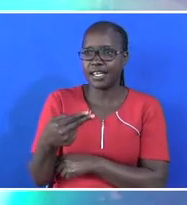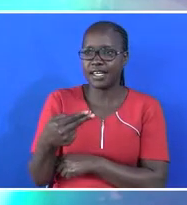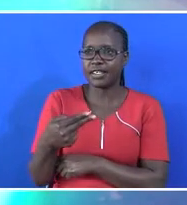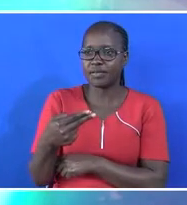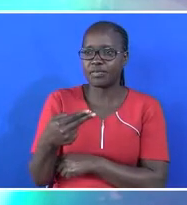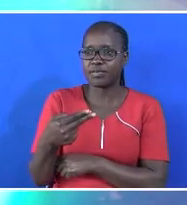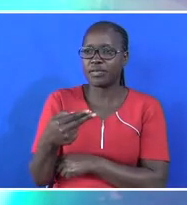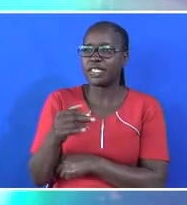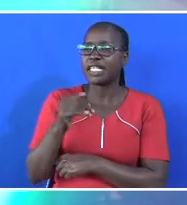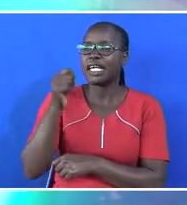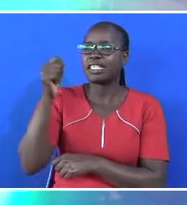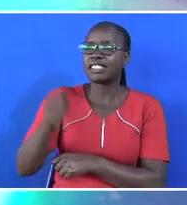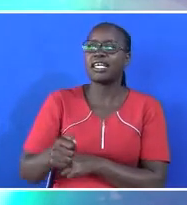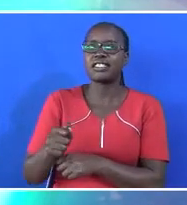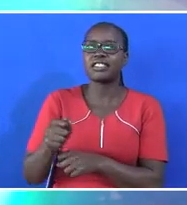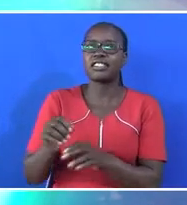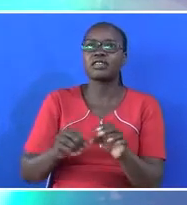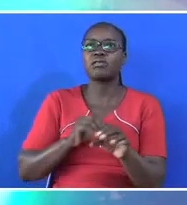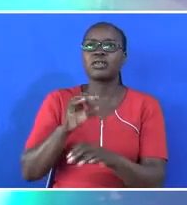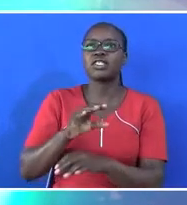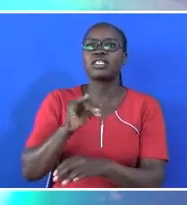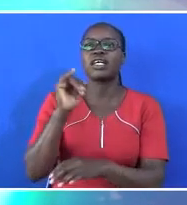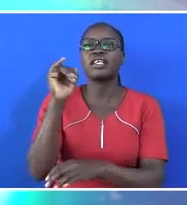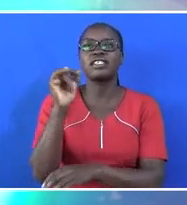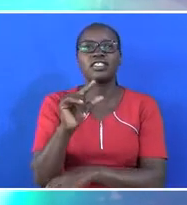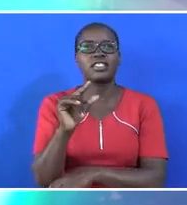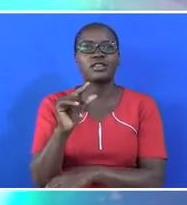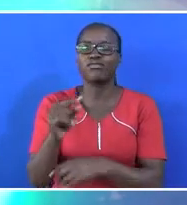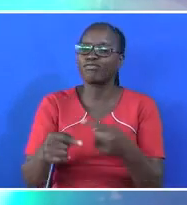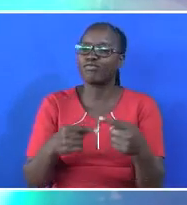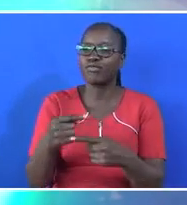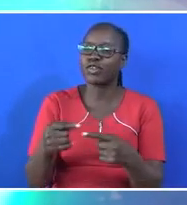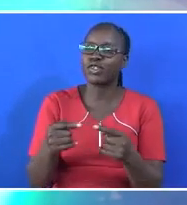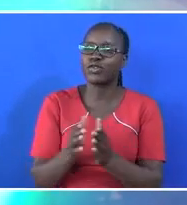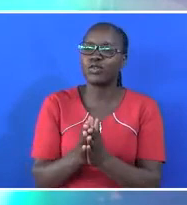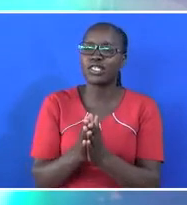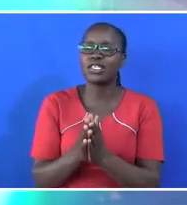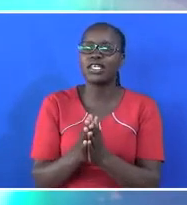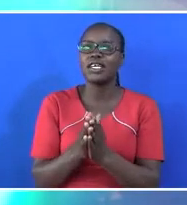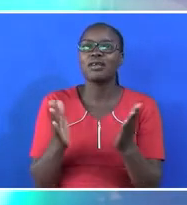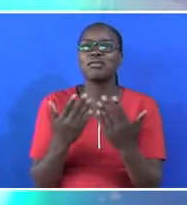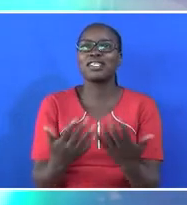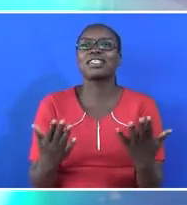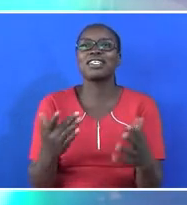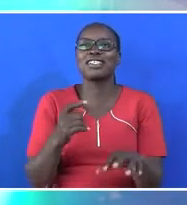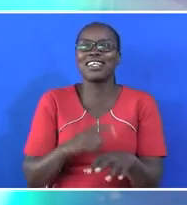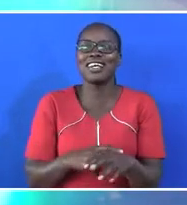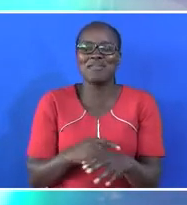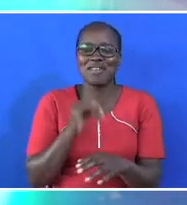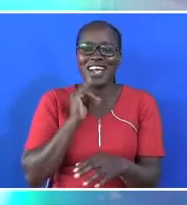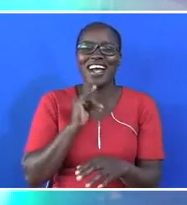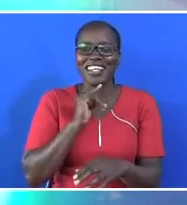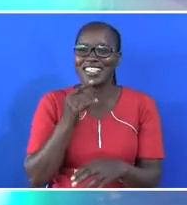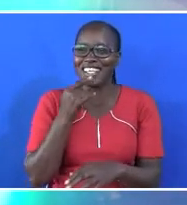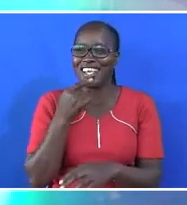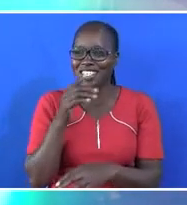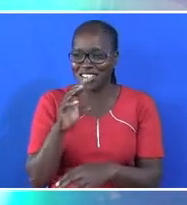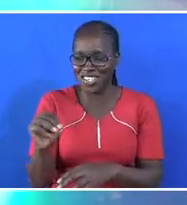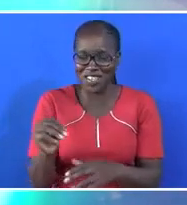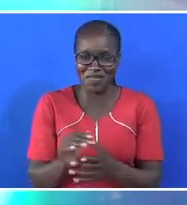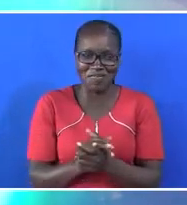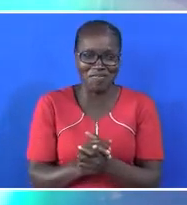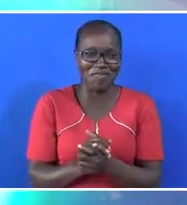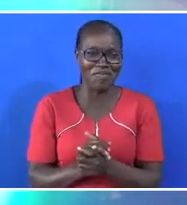had just posted on Instagram, rolling with the big wigs when Isaiah shows up. Are you with me?